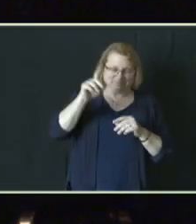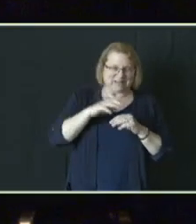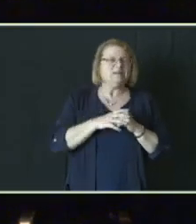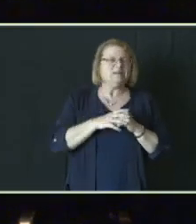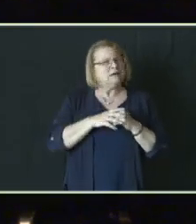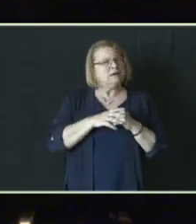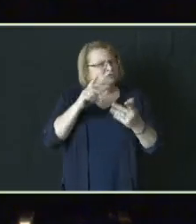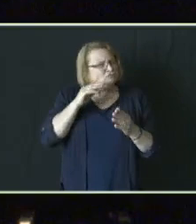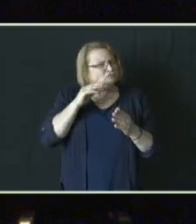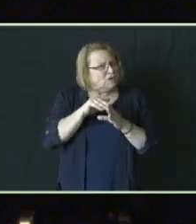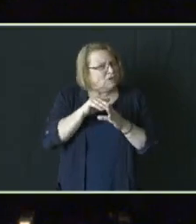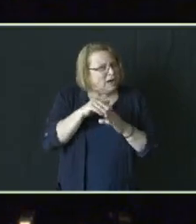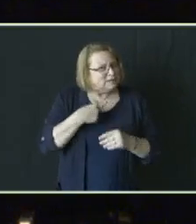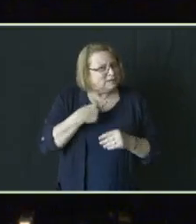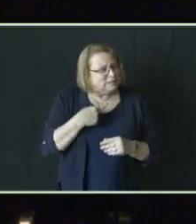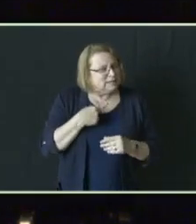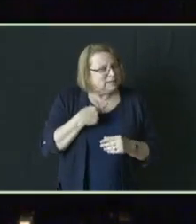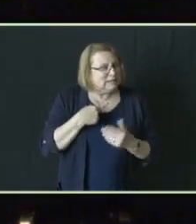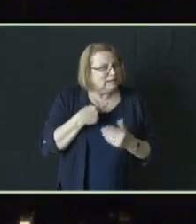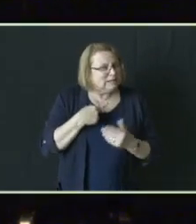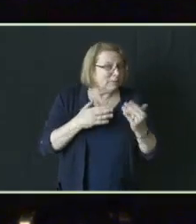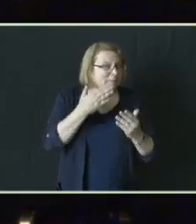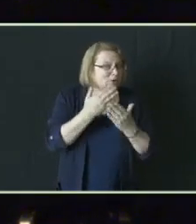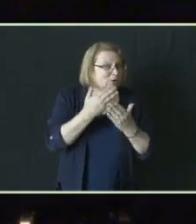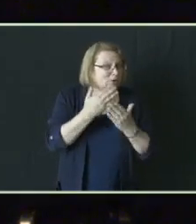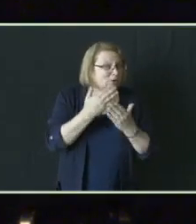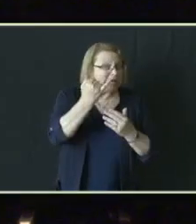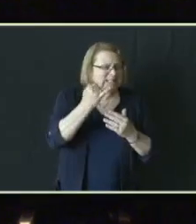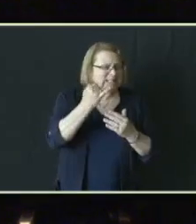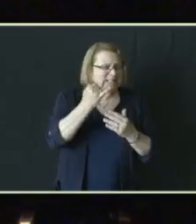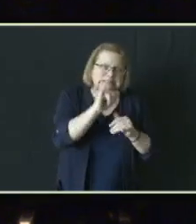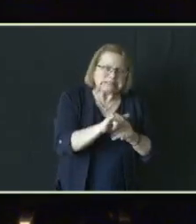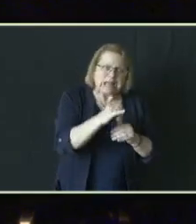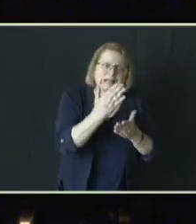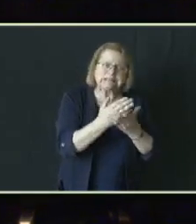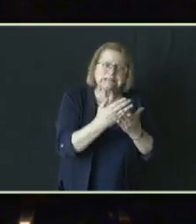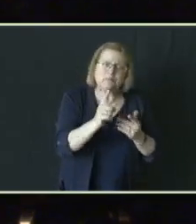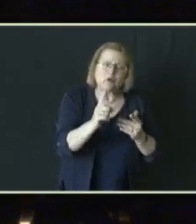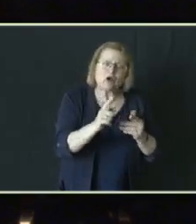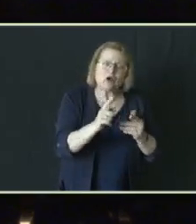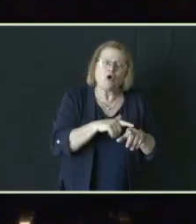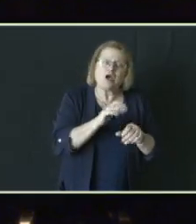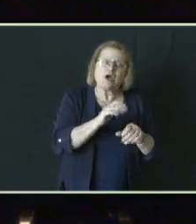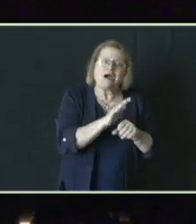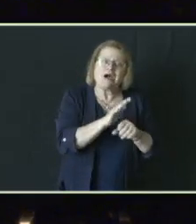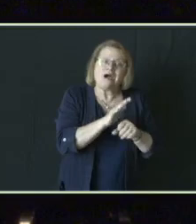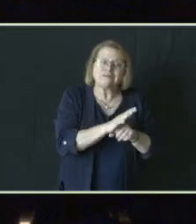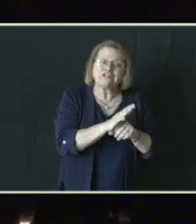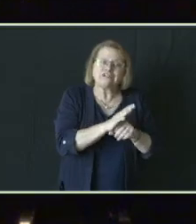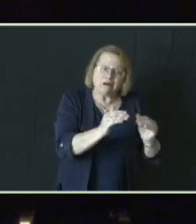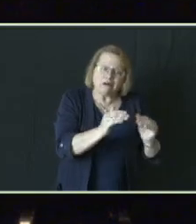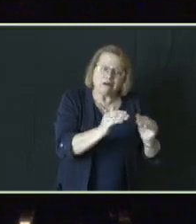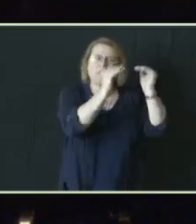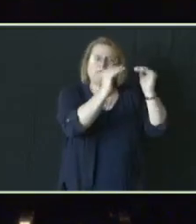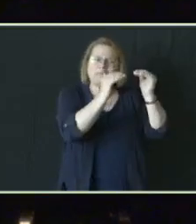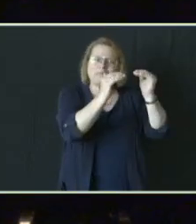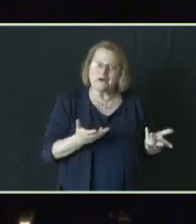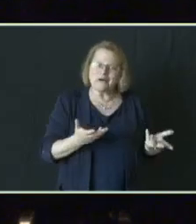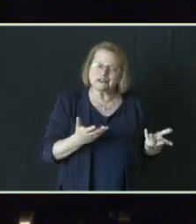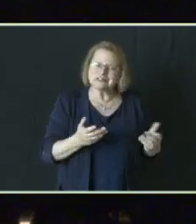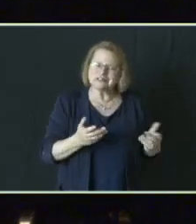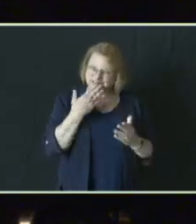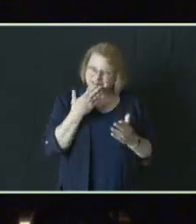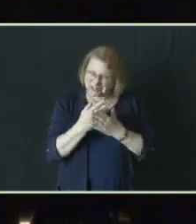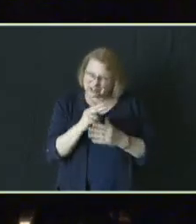occasions that it would be a good idea to stay someplace long enough to earn a bigger promotion. Well, the good news is that it all worked out